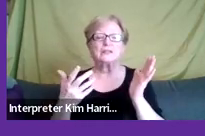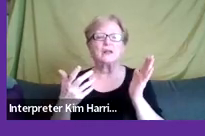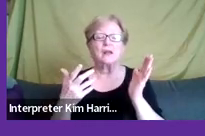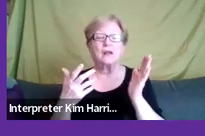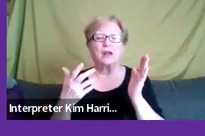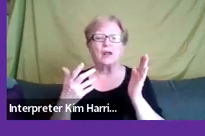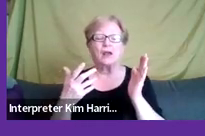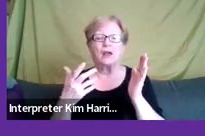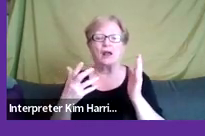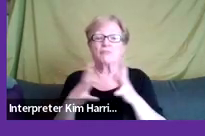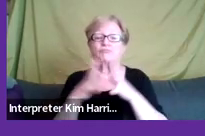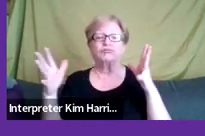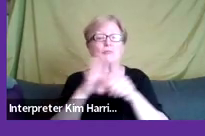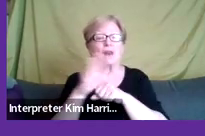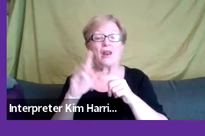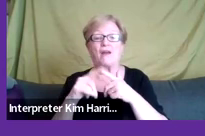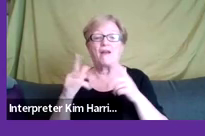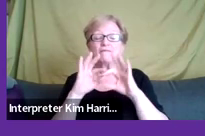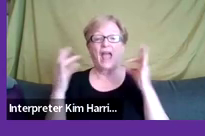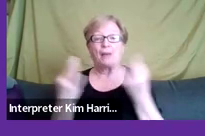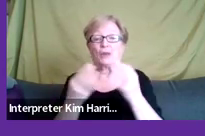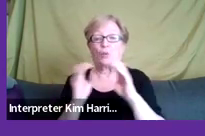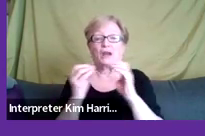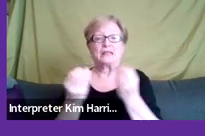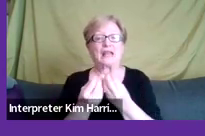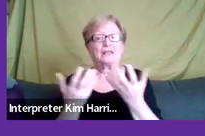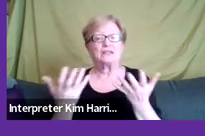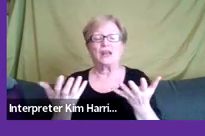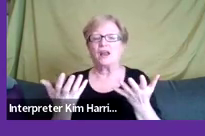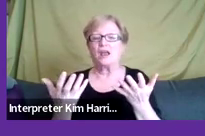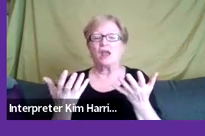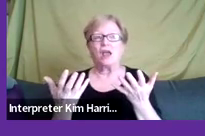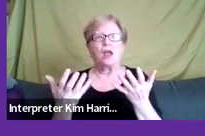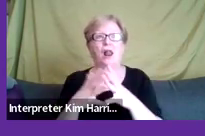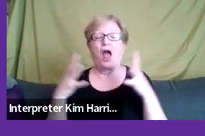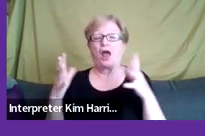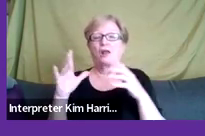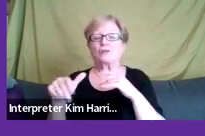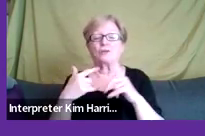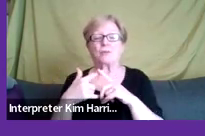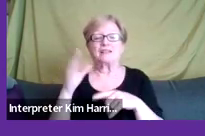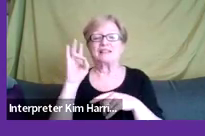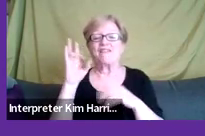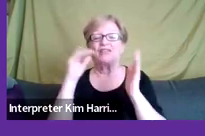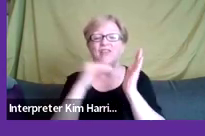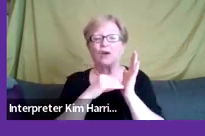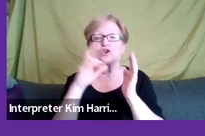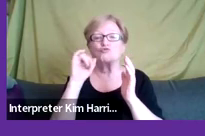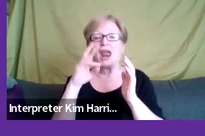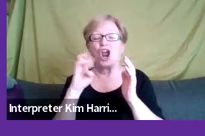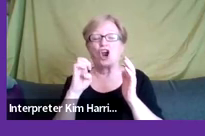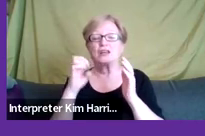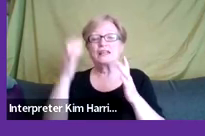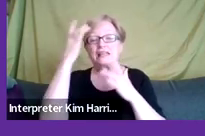the plethora of family organizations where there's about 7,000 rare diseases worldwide, but in